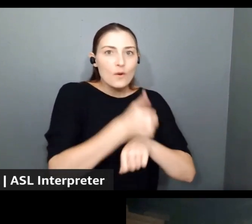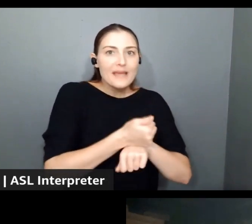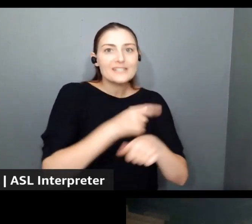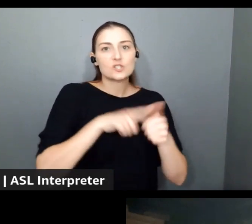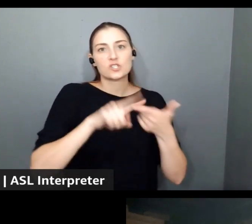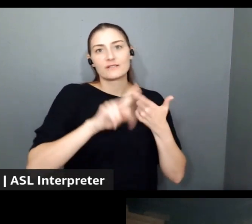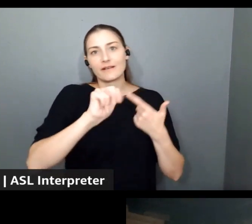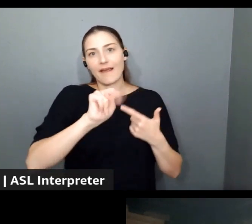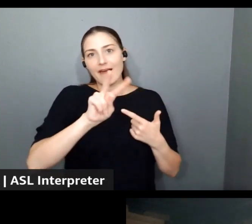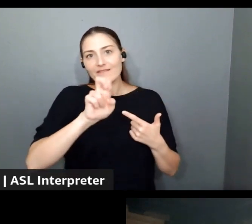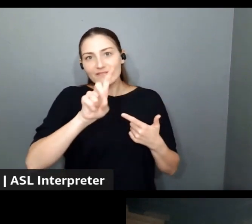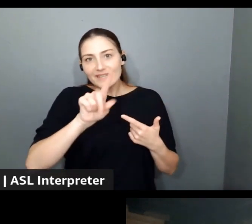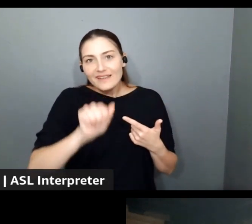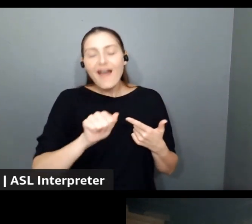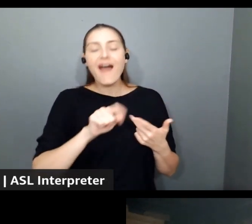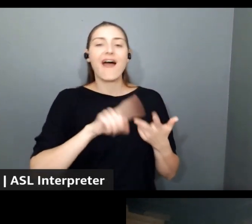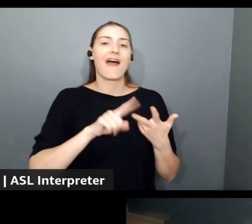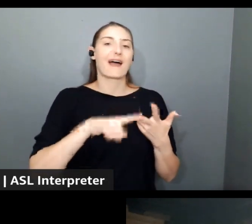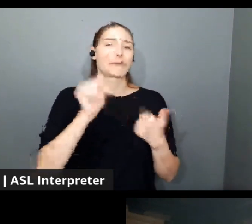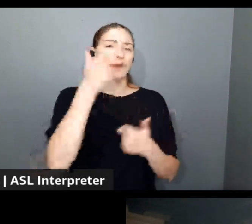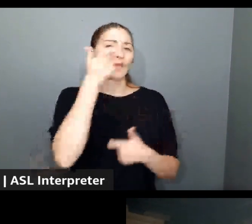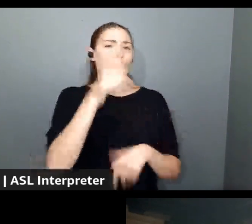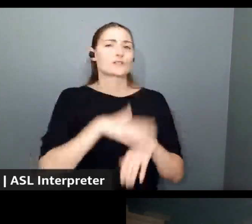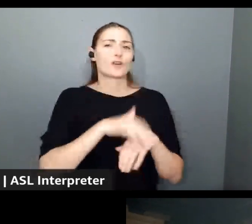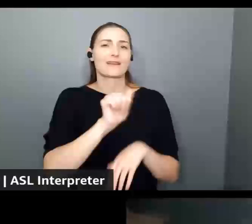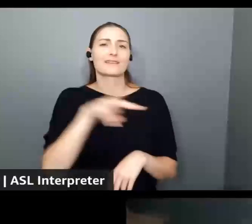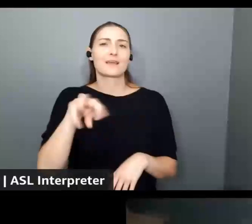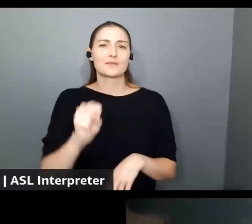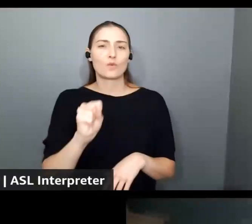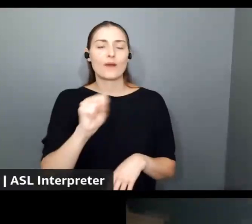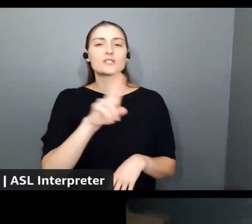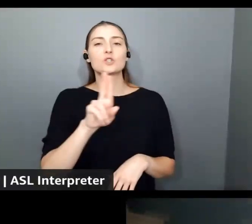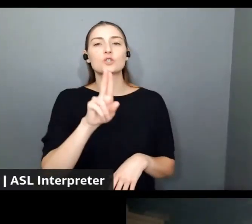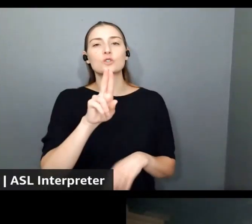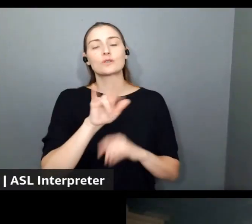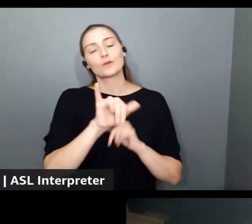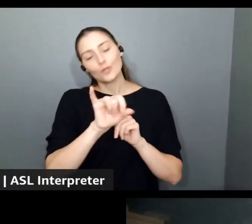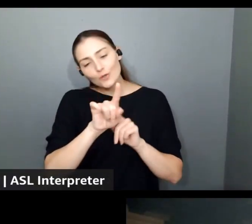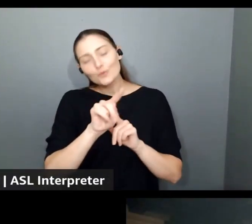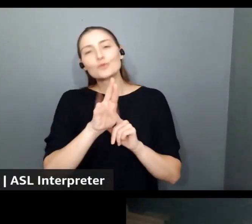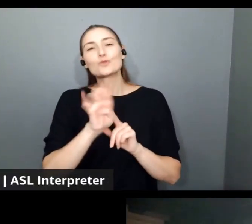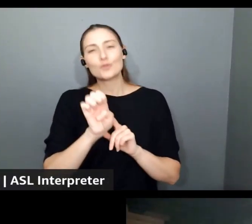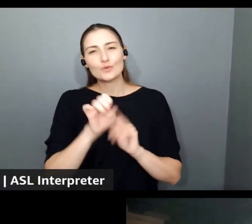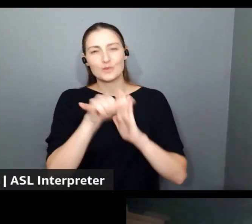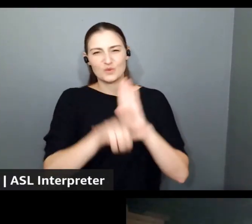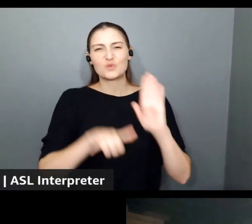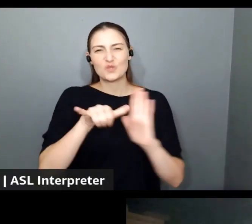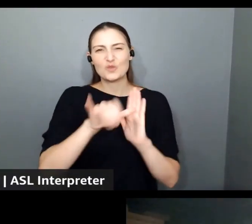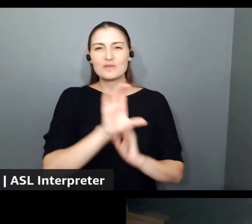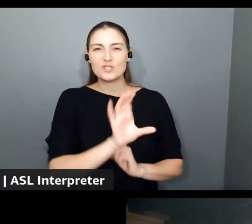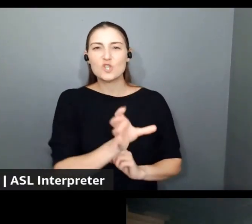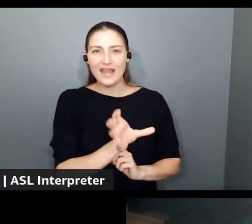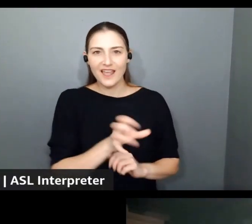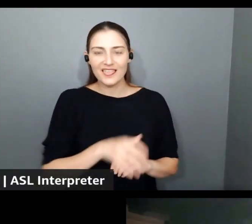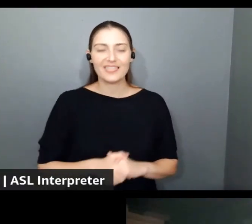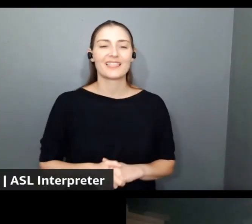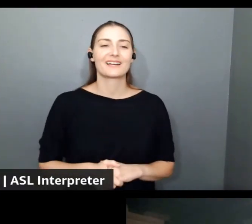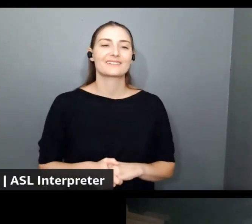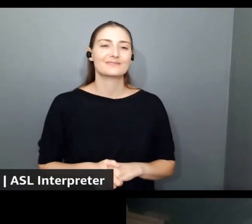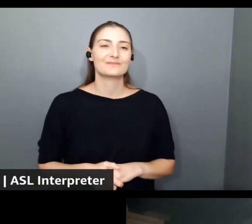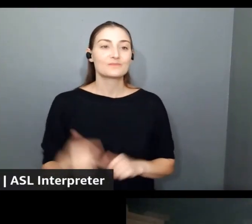that. You can be able to watch it on the AWS Events YouTube channel. And we also want to hear from you because we make